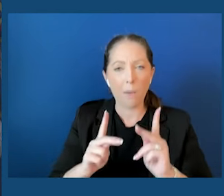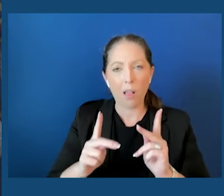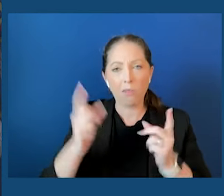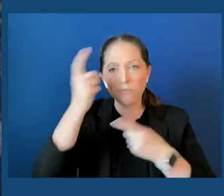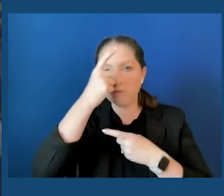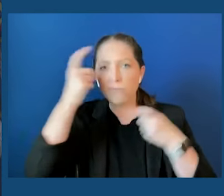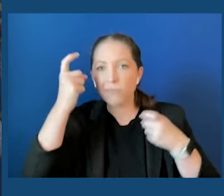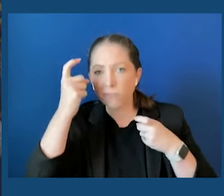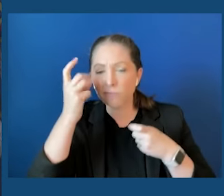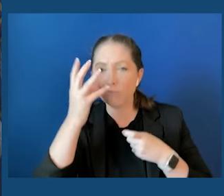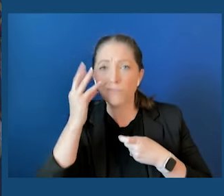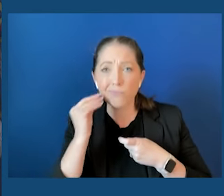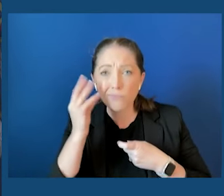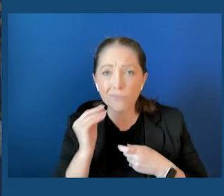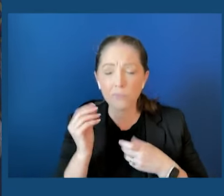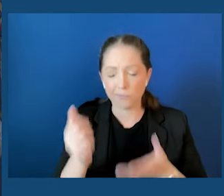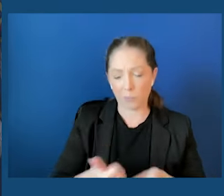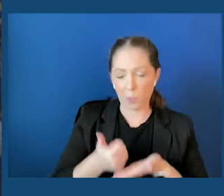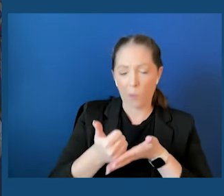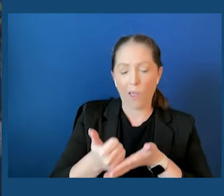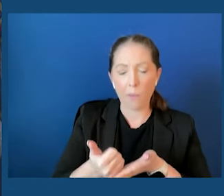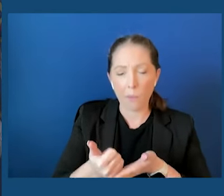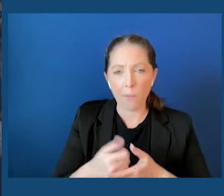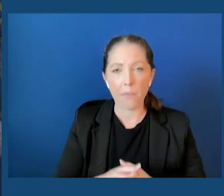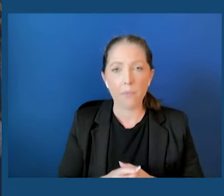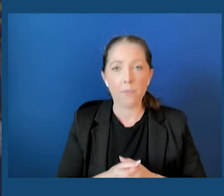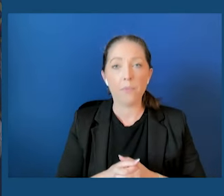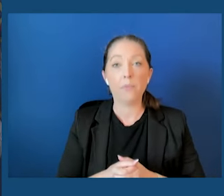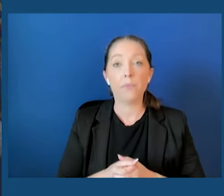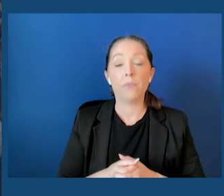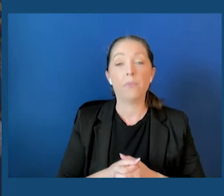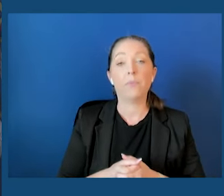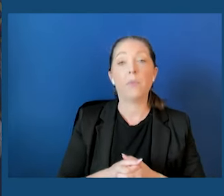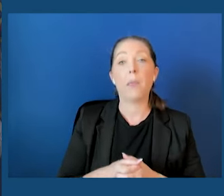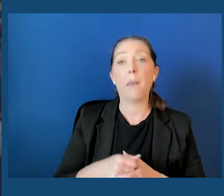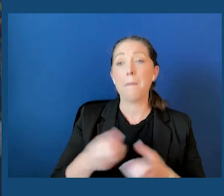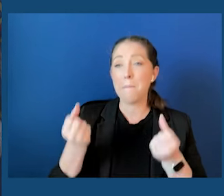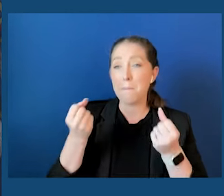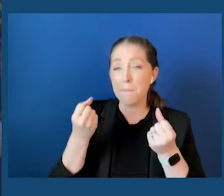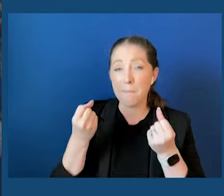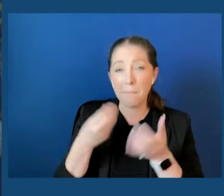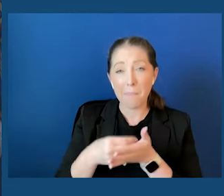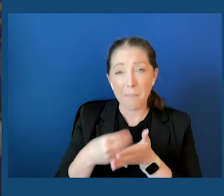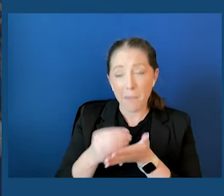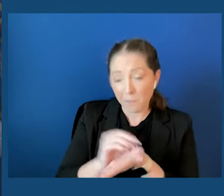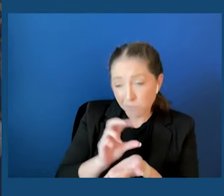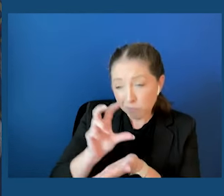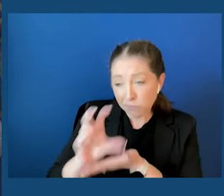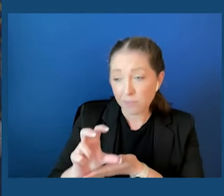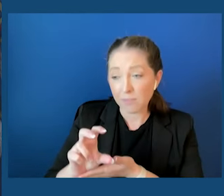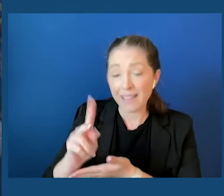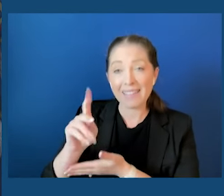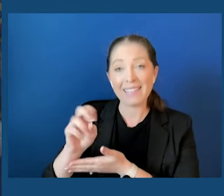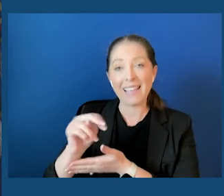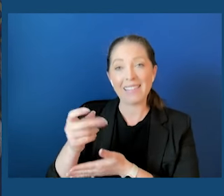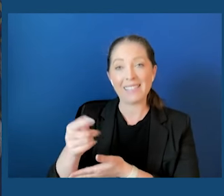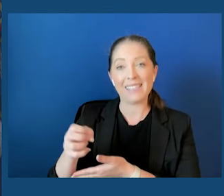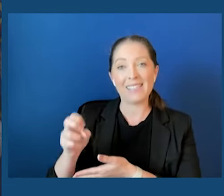We've invested $1 billion in a Kensington Expressway. Why? Because to me, it had always been a visible